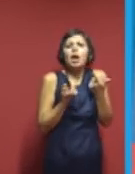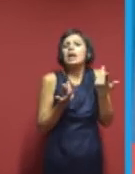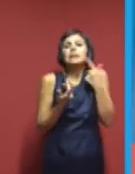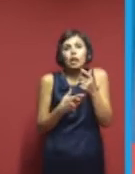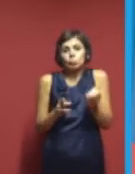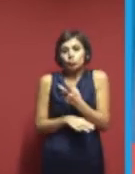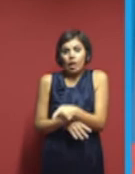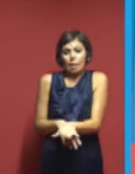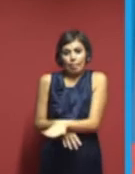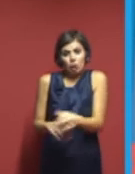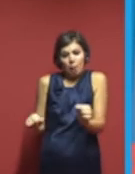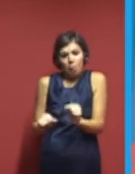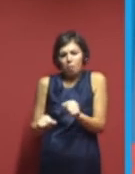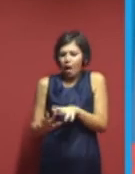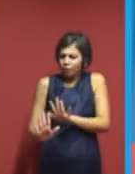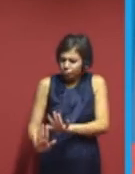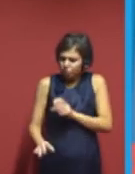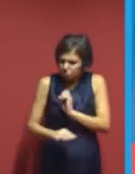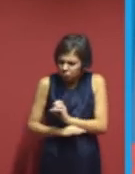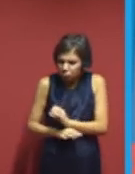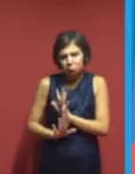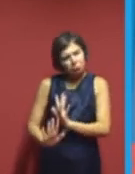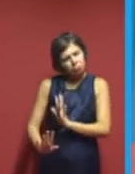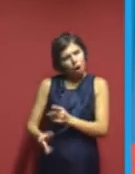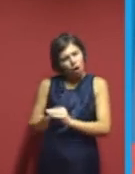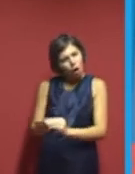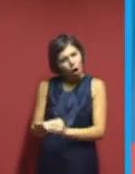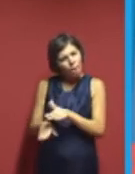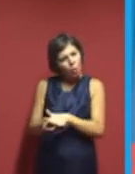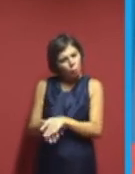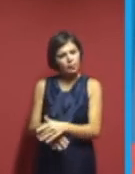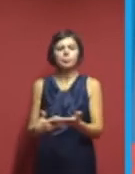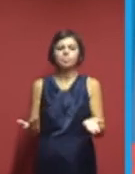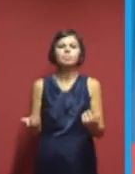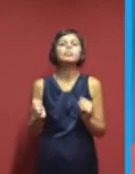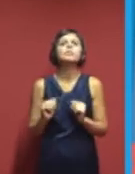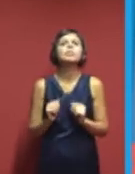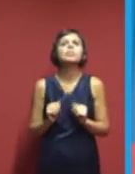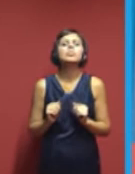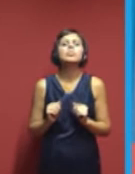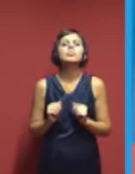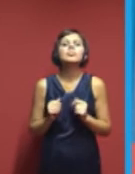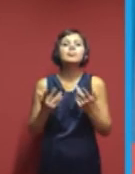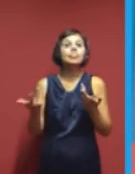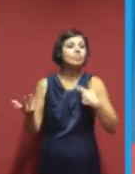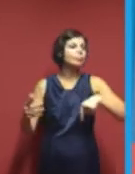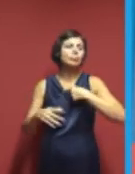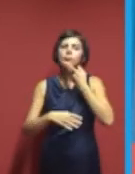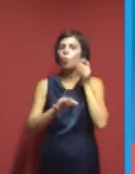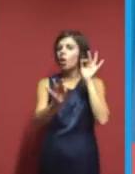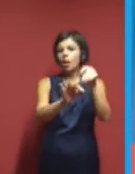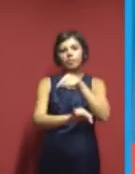emphasize that it's okay to fail, and experiential learning, so learning by doing. So instead of telling them